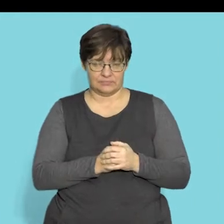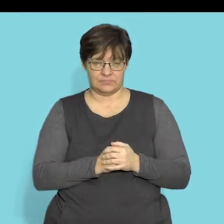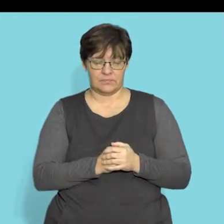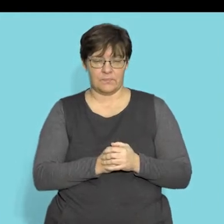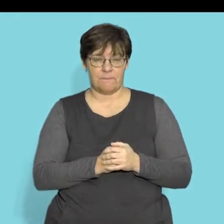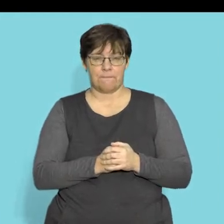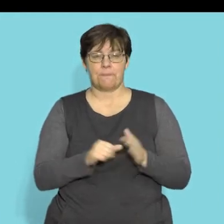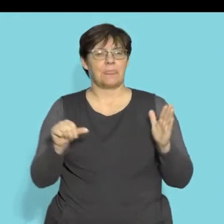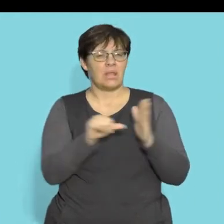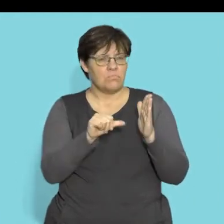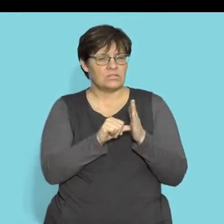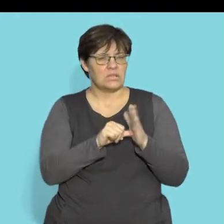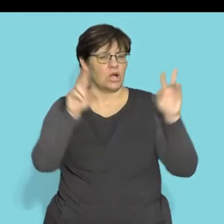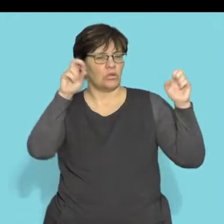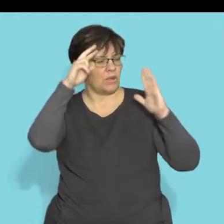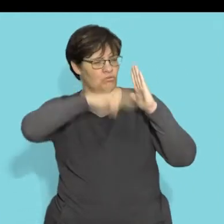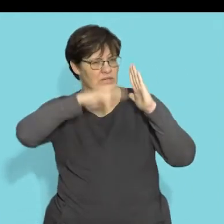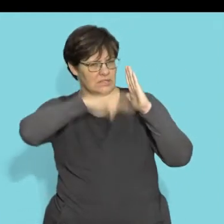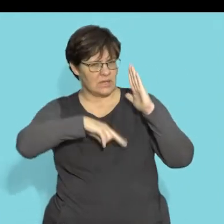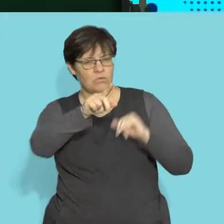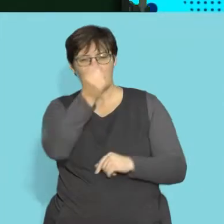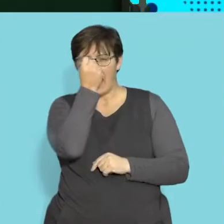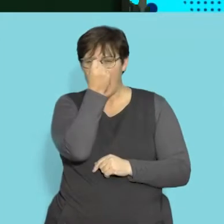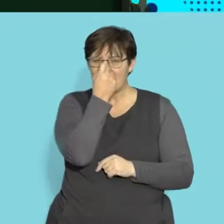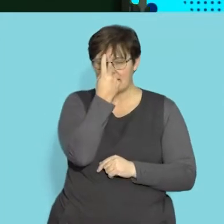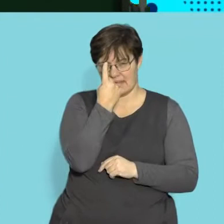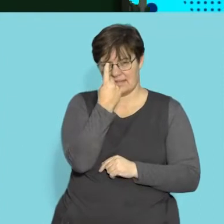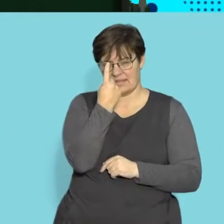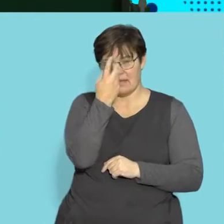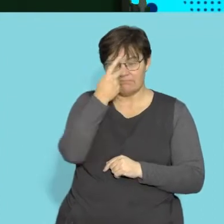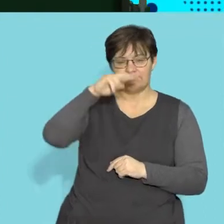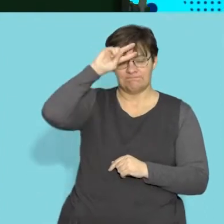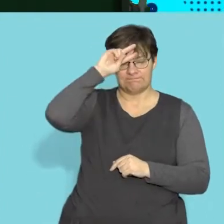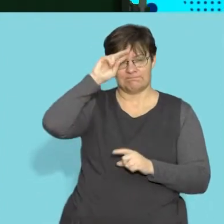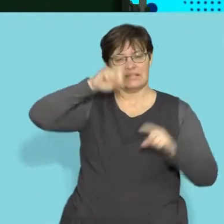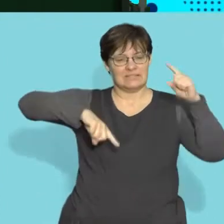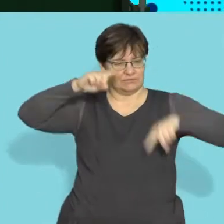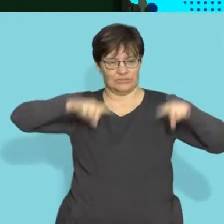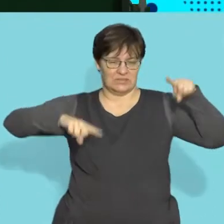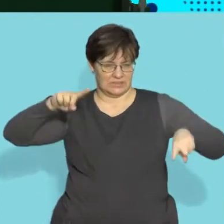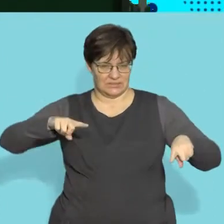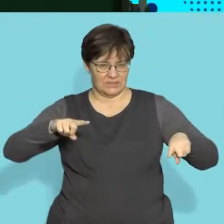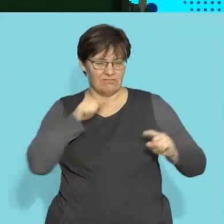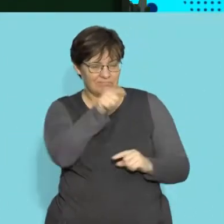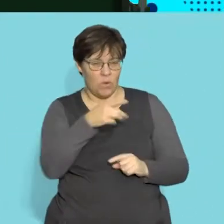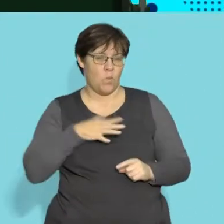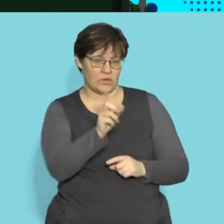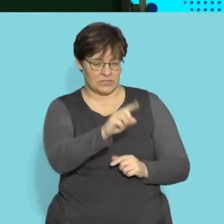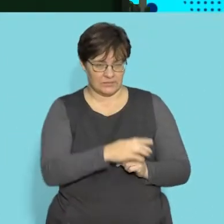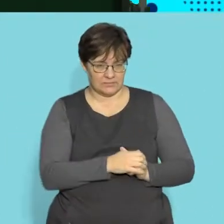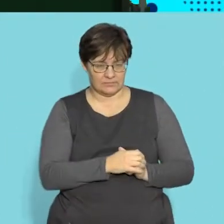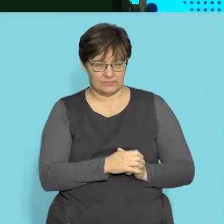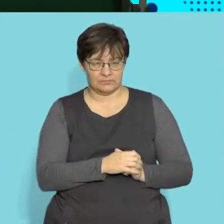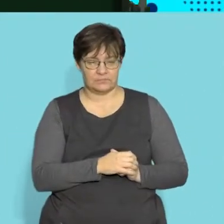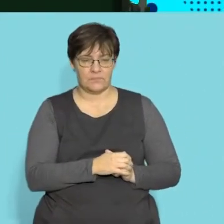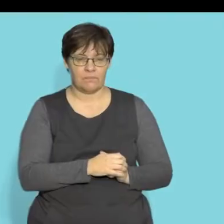So it's important that when we read the topic, we're able to understand and interpret the different aspects of that. And